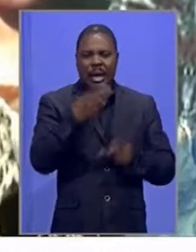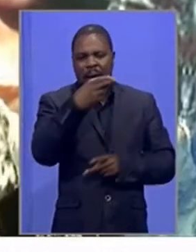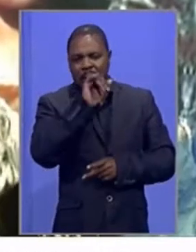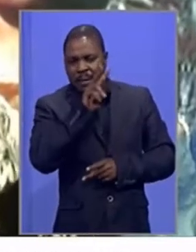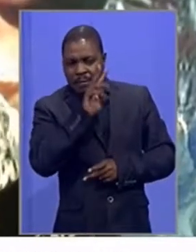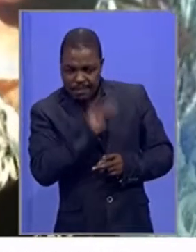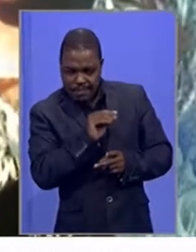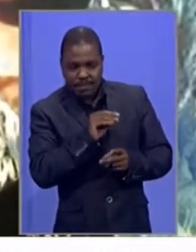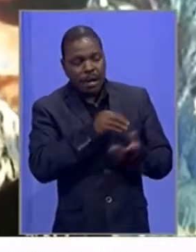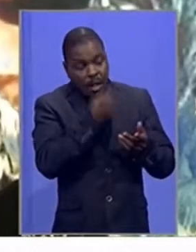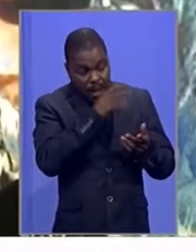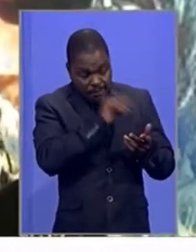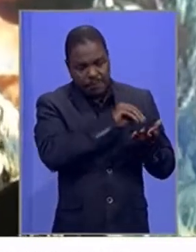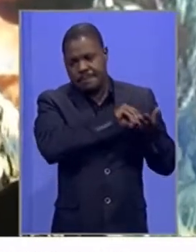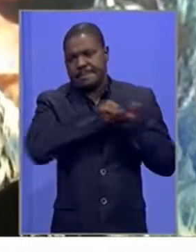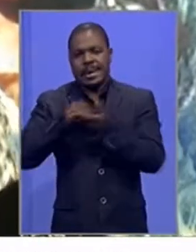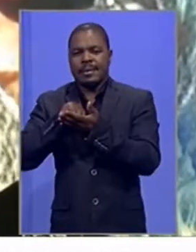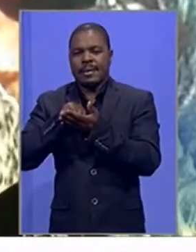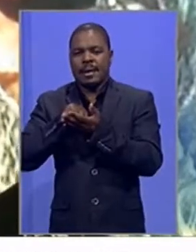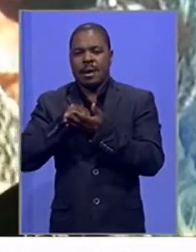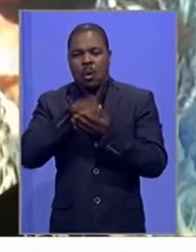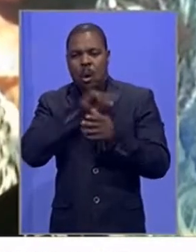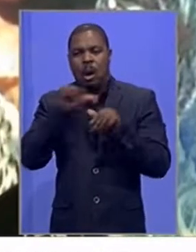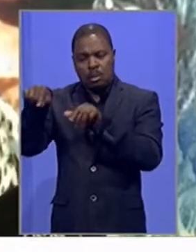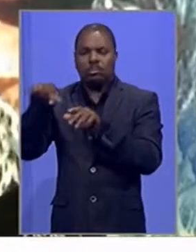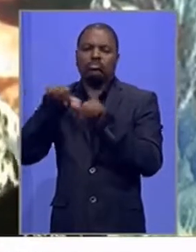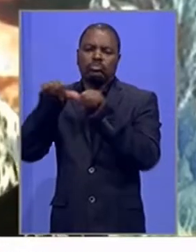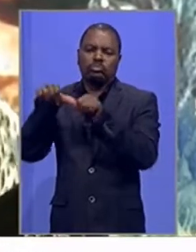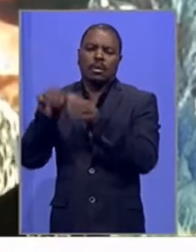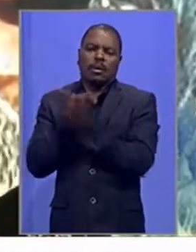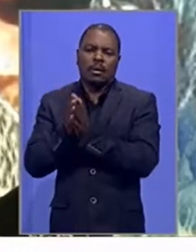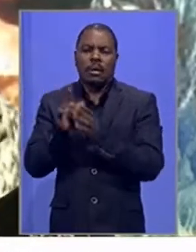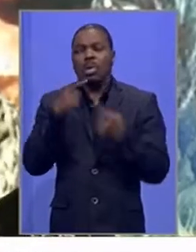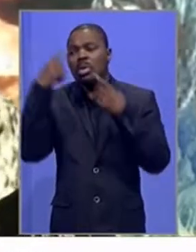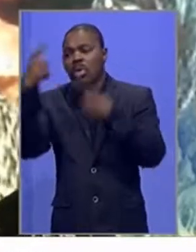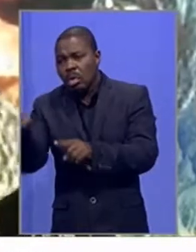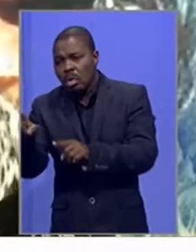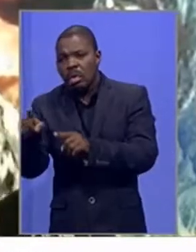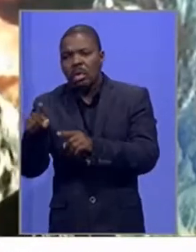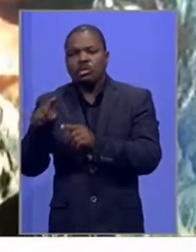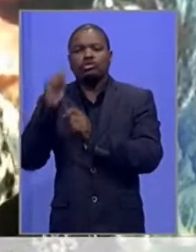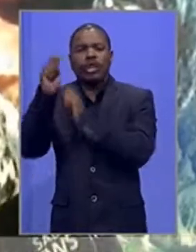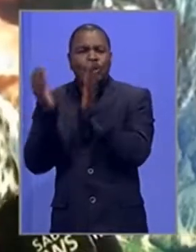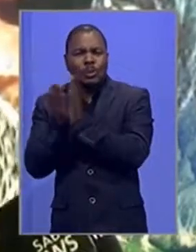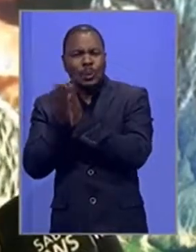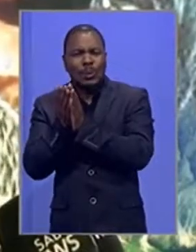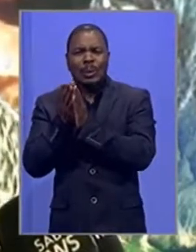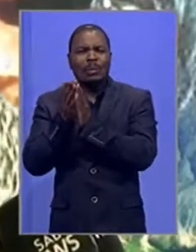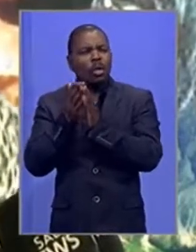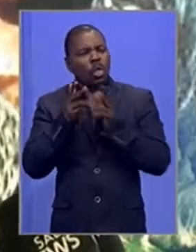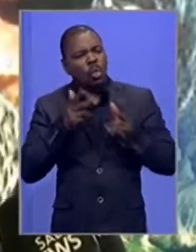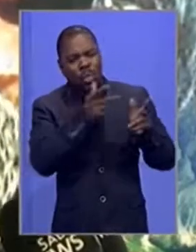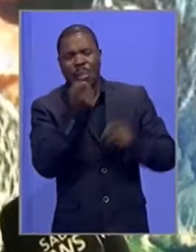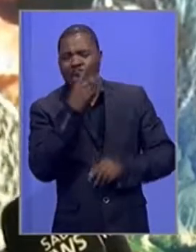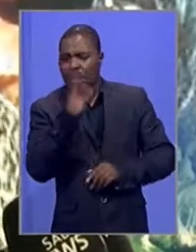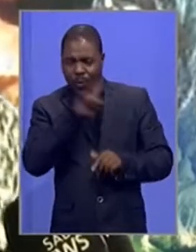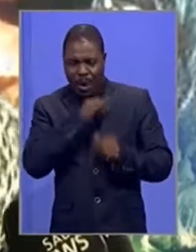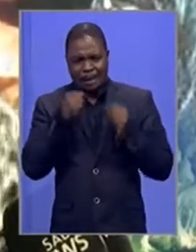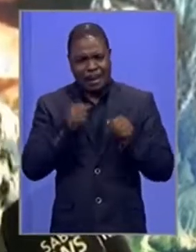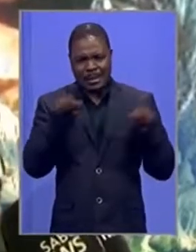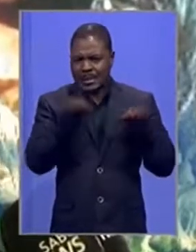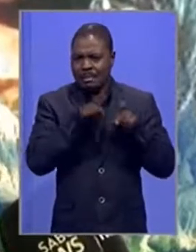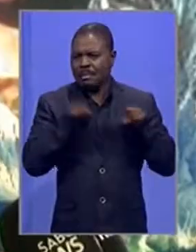HIV, let him bring it along so that he can continue. We don't want the kids to default at the initiation school because a kid at home is still a kid at the